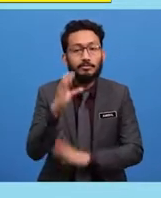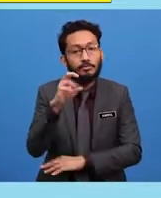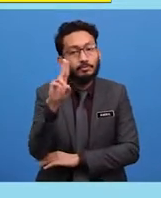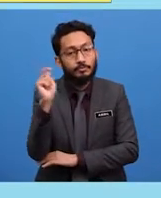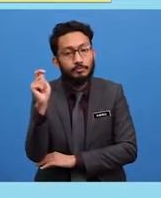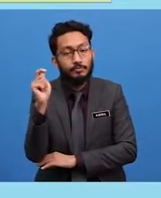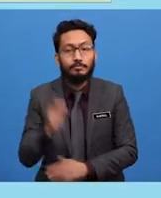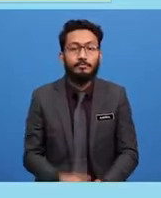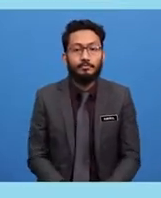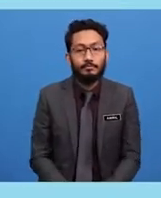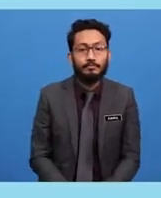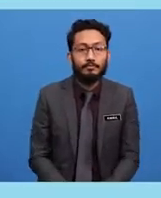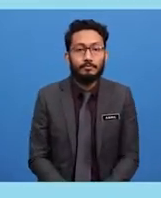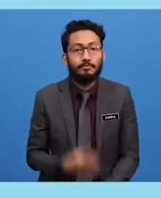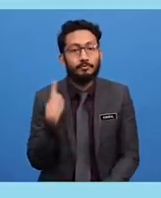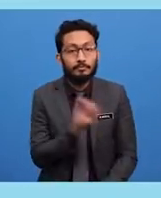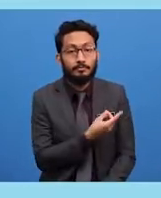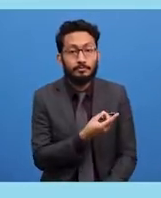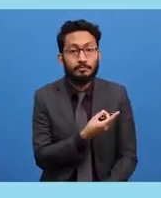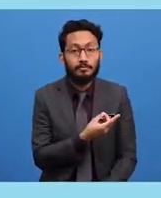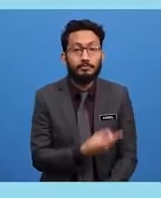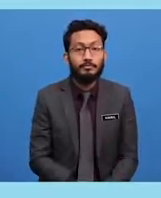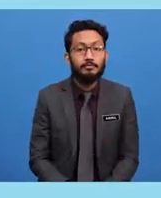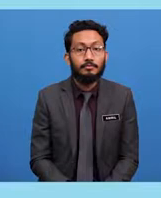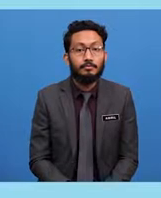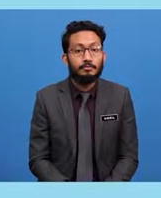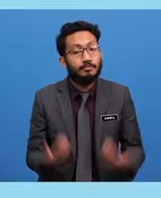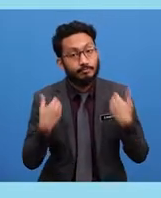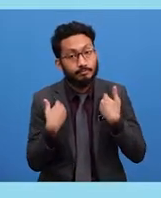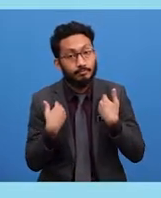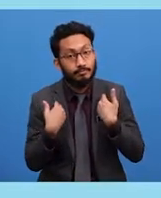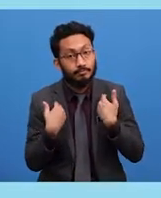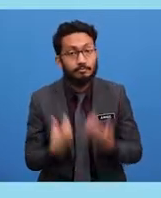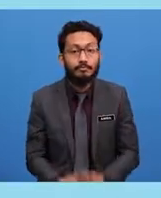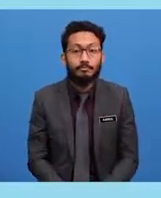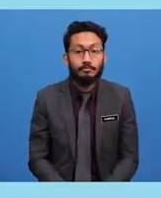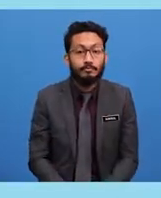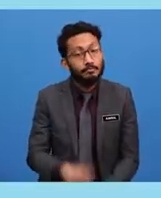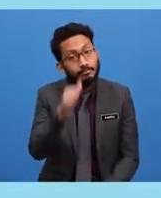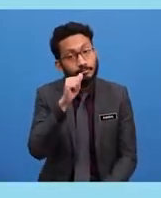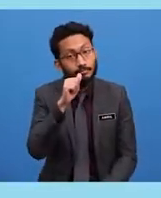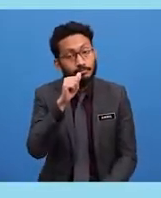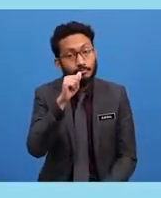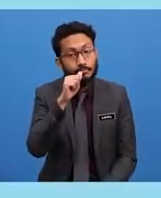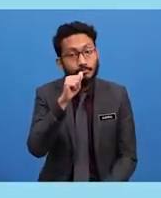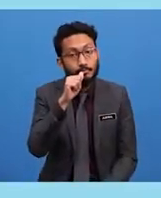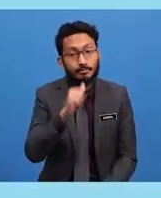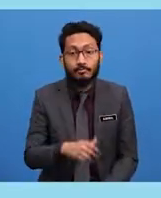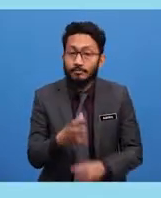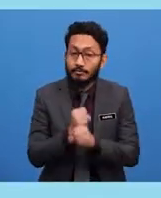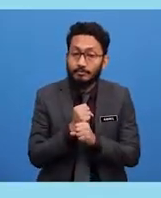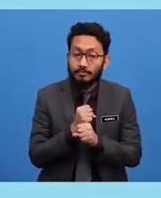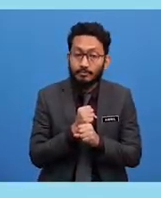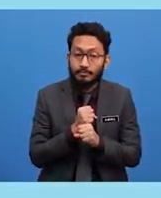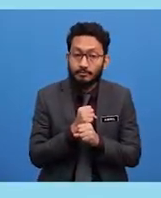So we have sing and sang, drink and drank, catch and